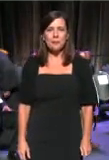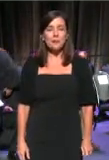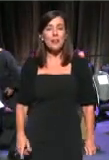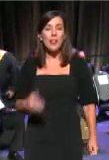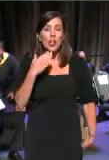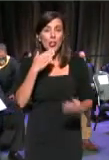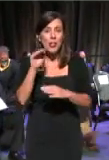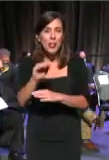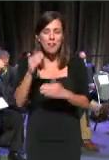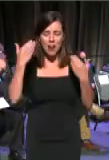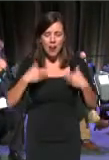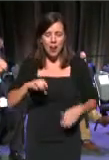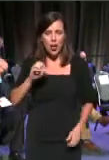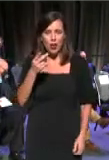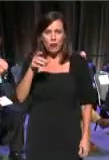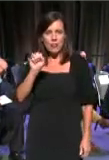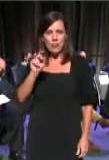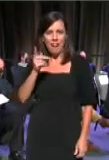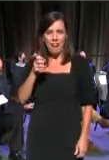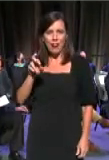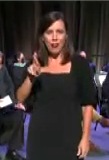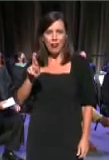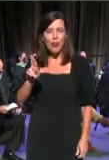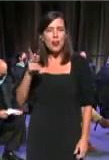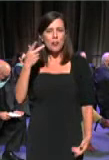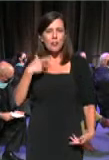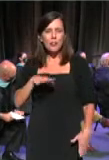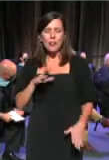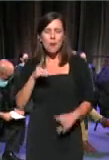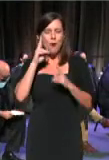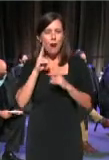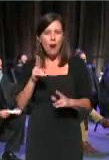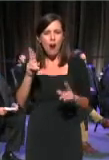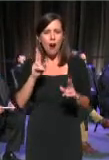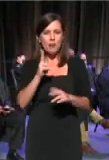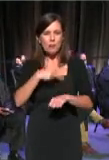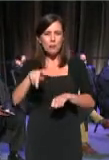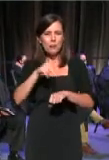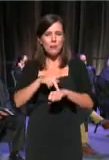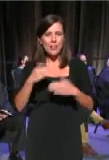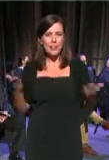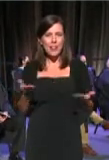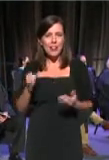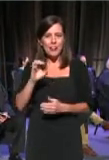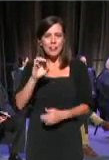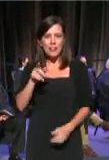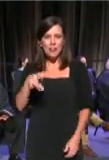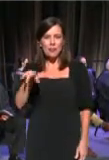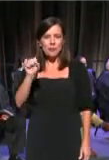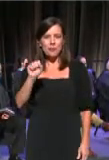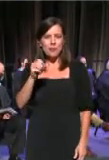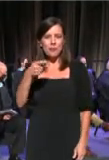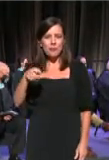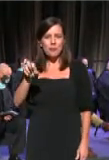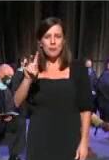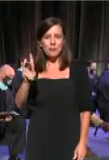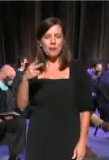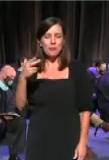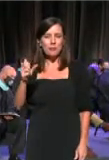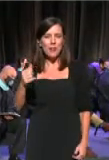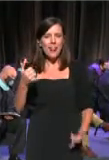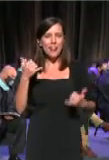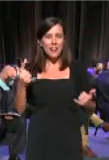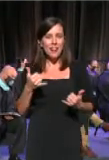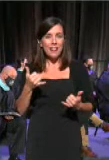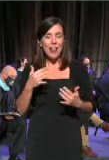Good evening, my name is Chris Hecker, and it's my privilege to serve as principal of Cypress Park High School. It is now my pleasure